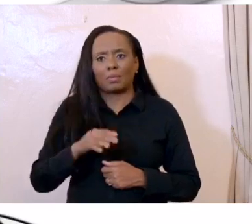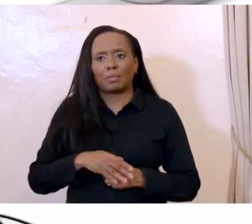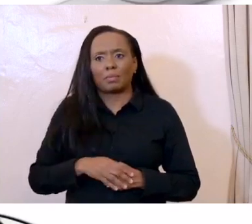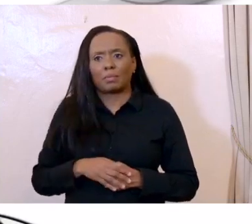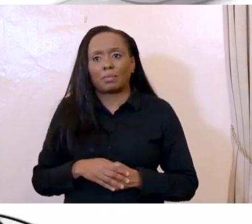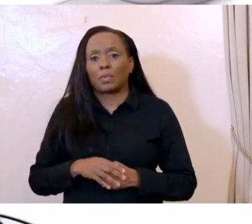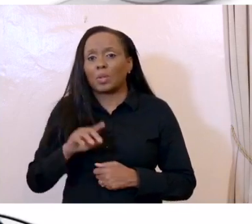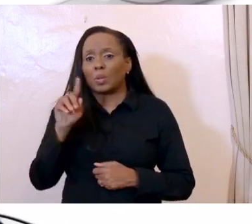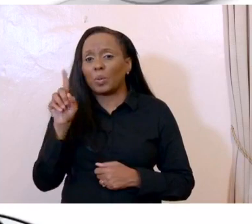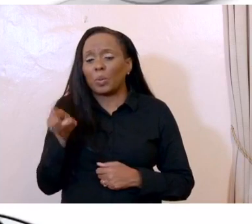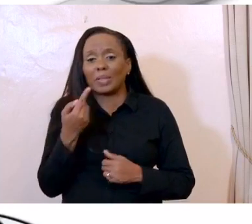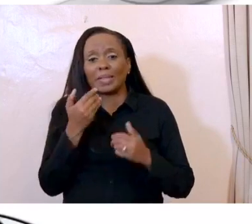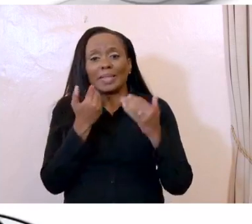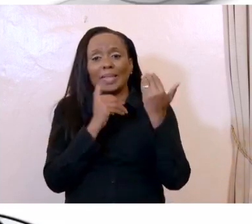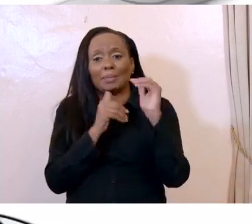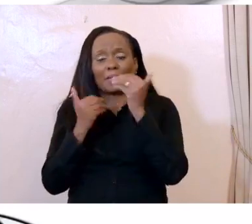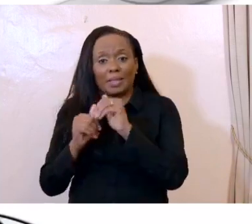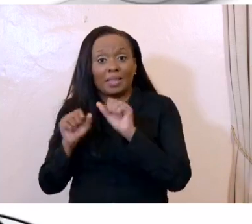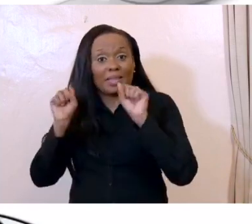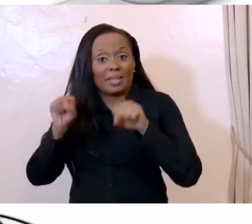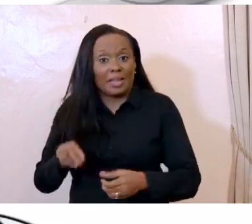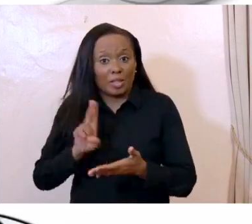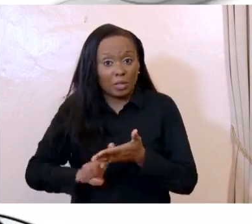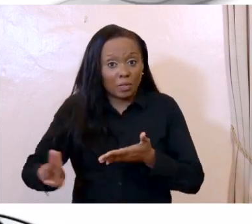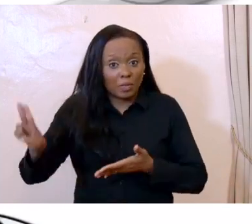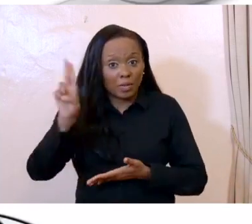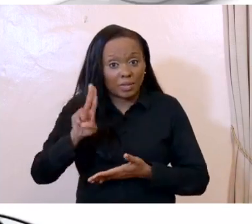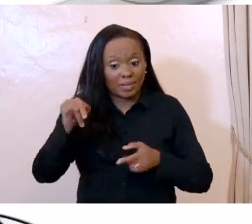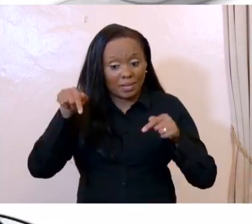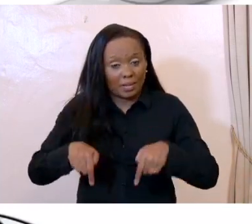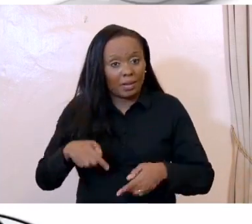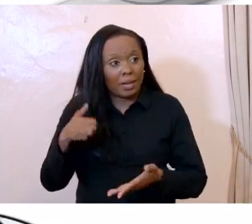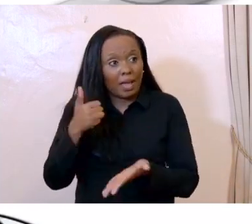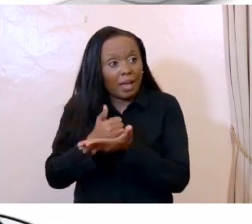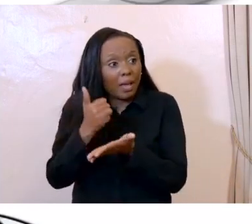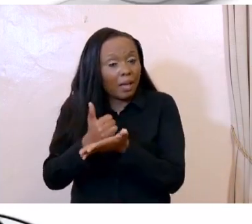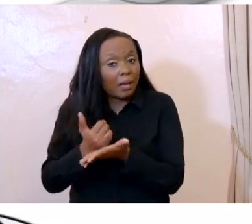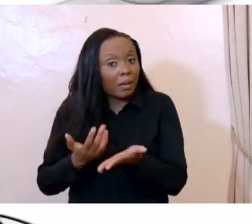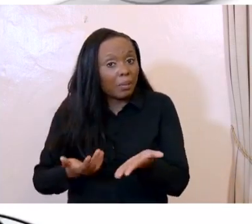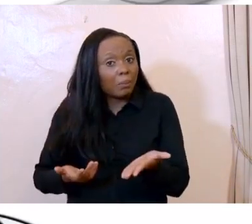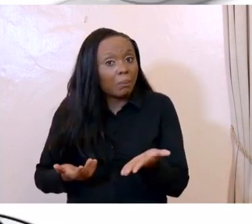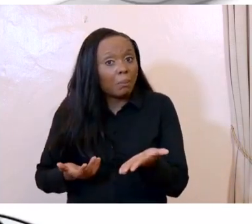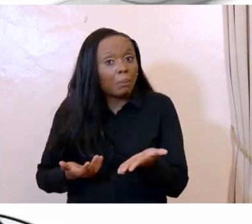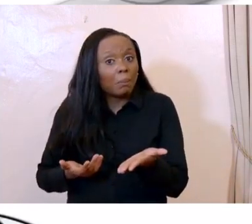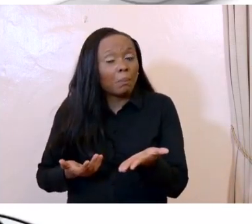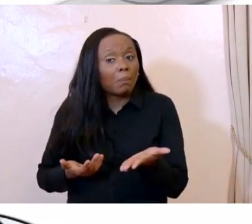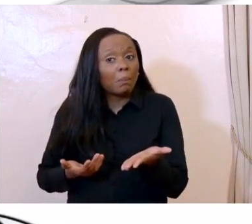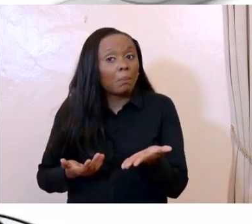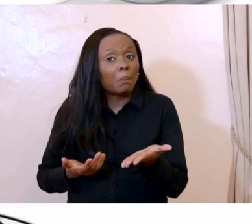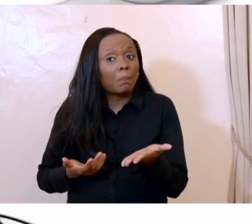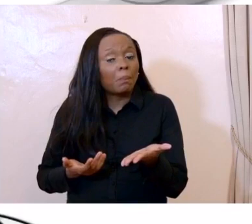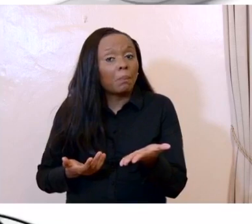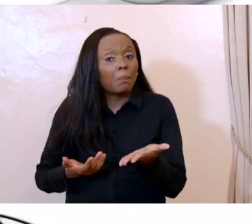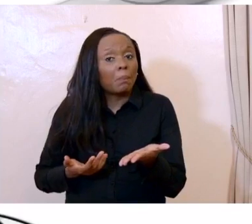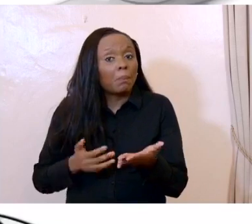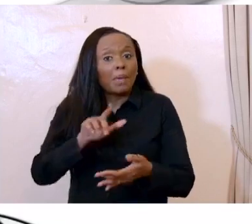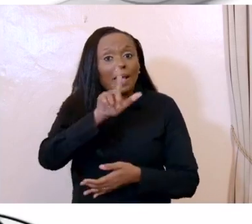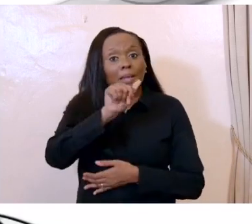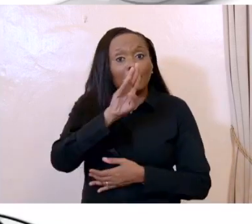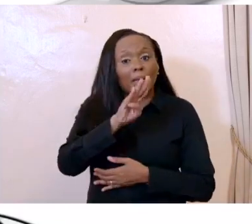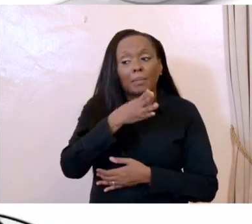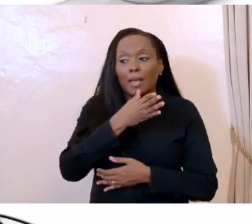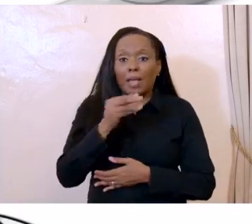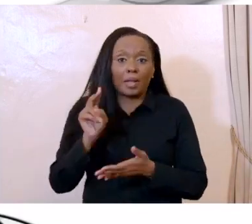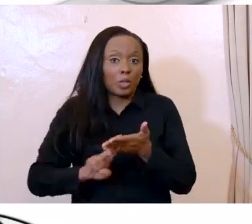of West Indies to take up slack of tests in addition to Best Dos Santos, and